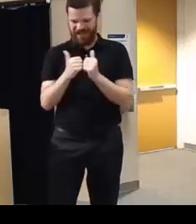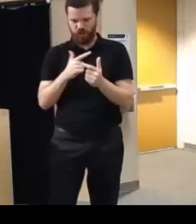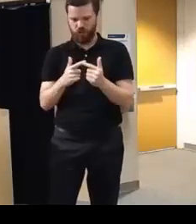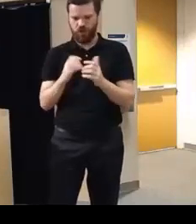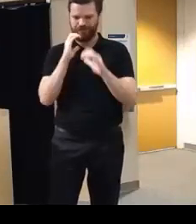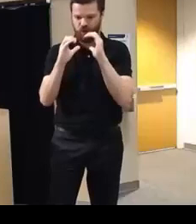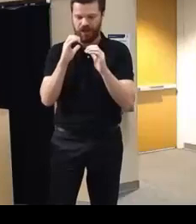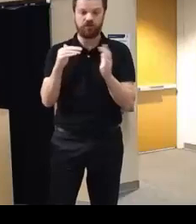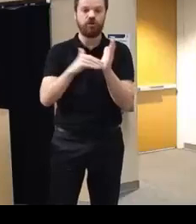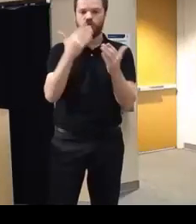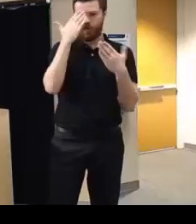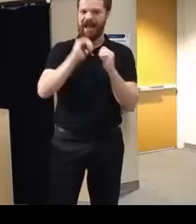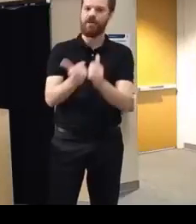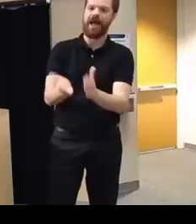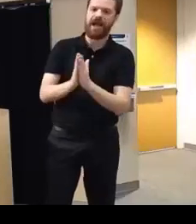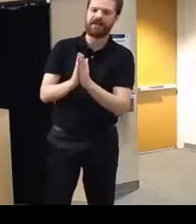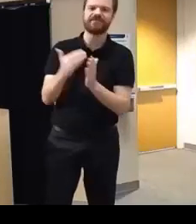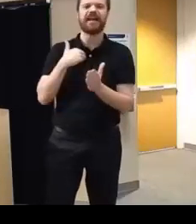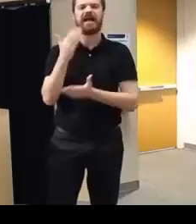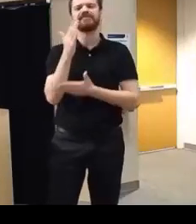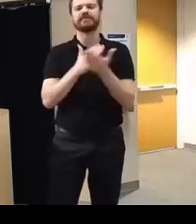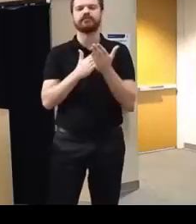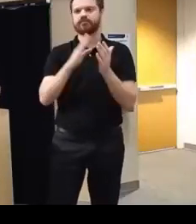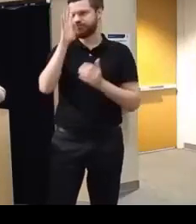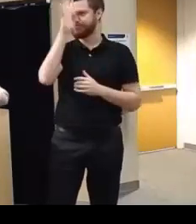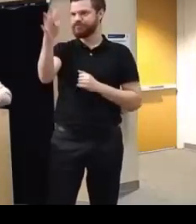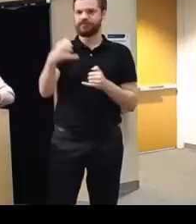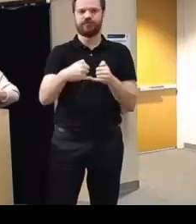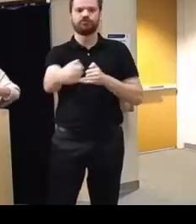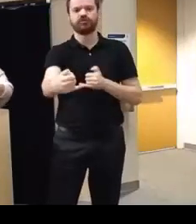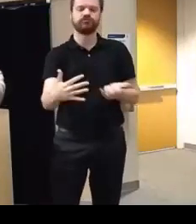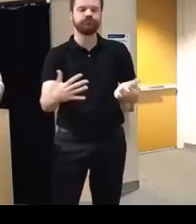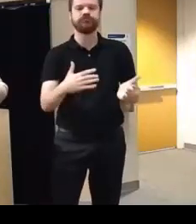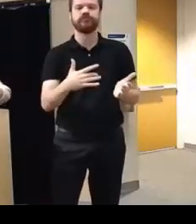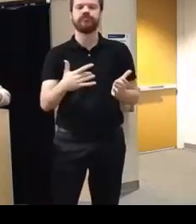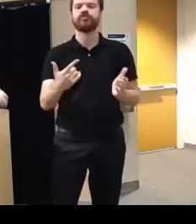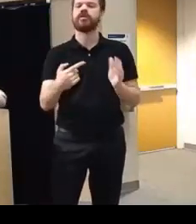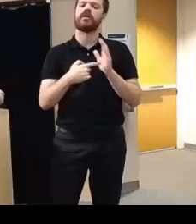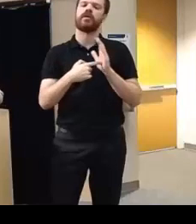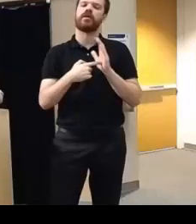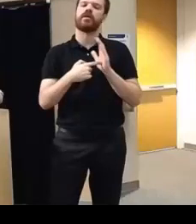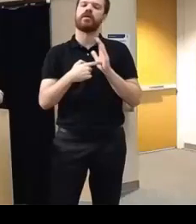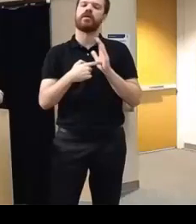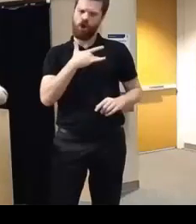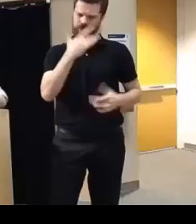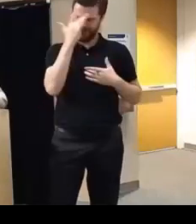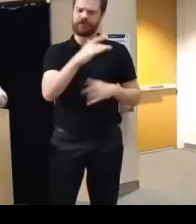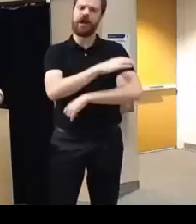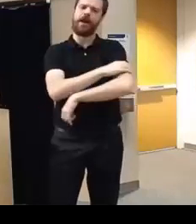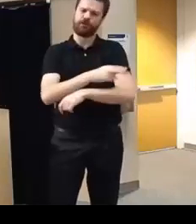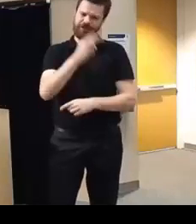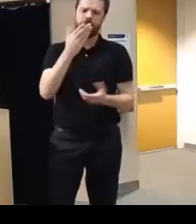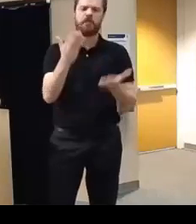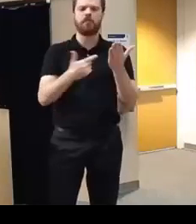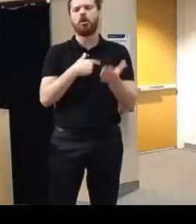know how to ask it. There's arbitrary boundaries that we have in medicine, like, we deal with hypertension, heart disease. Maybe I'll talk to